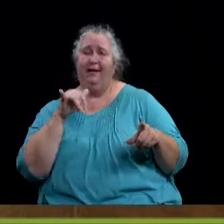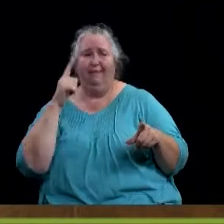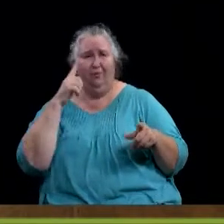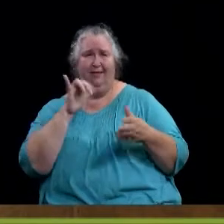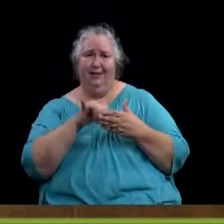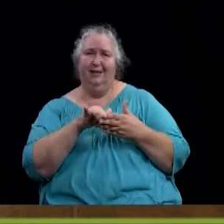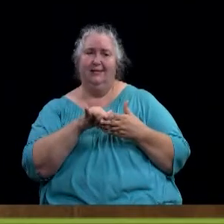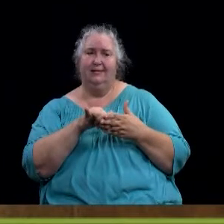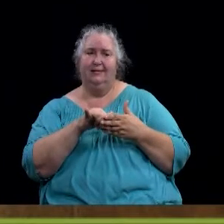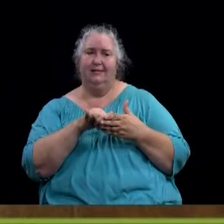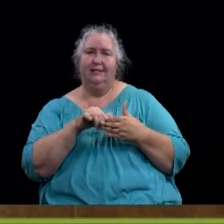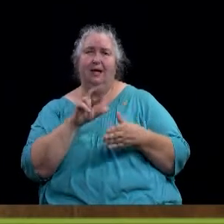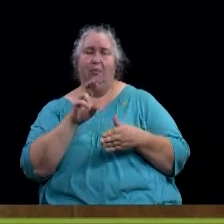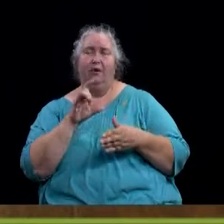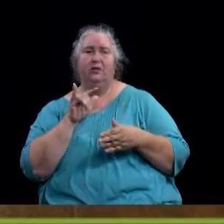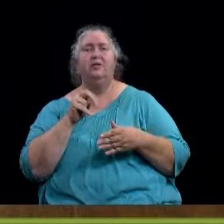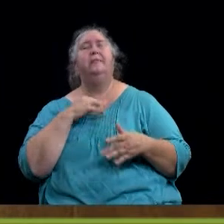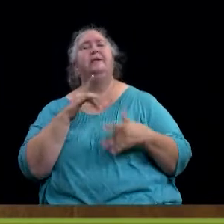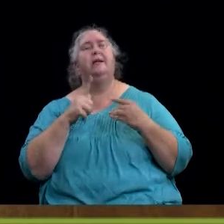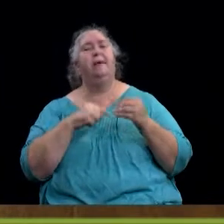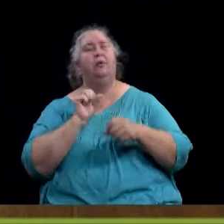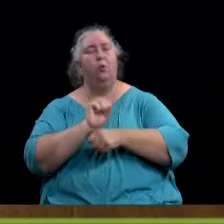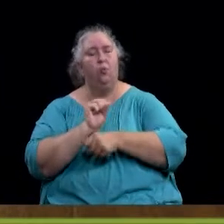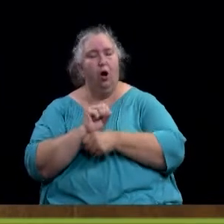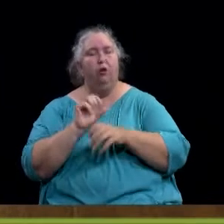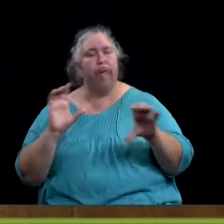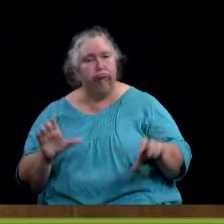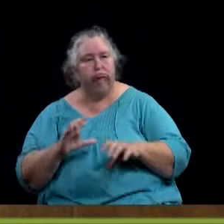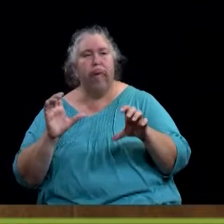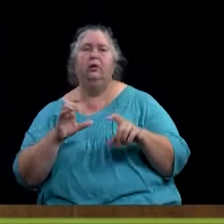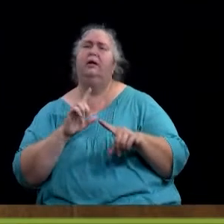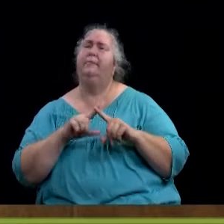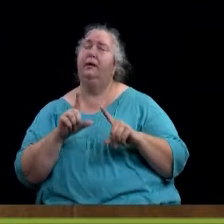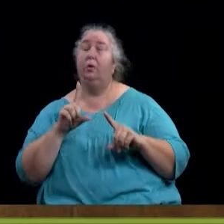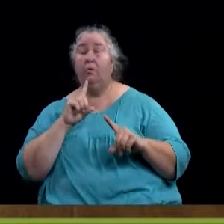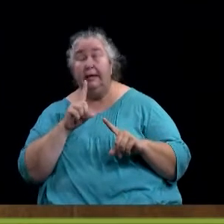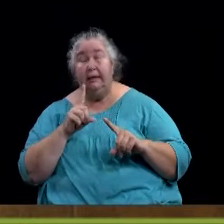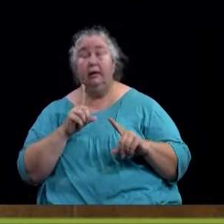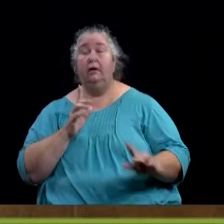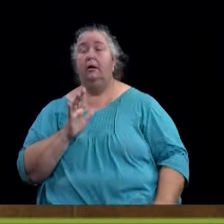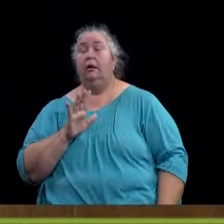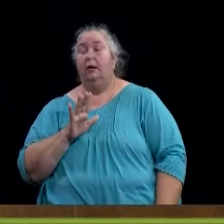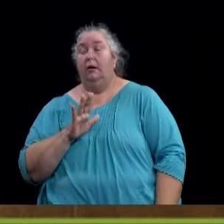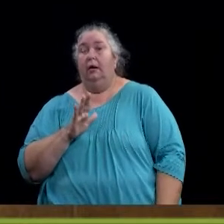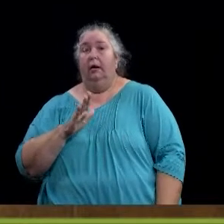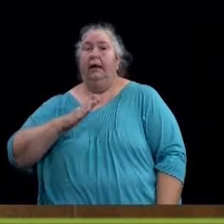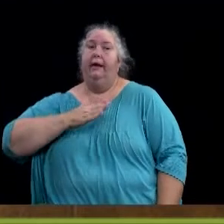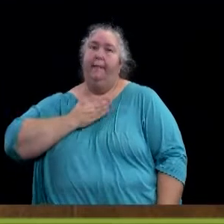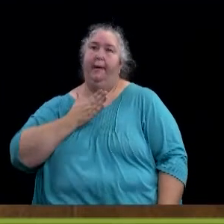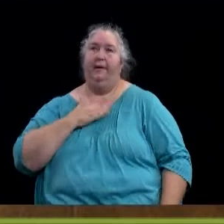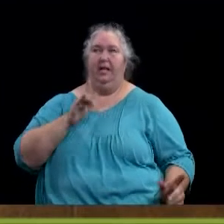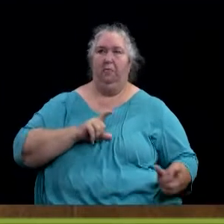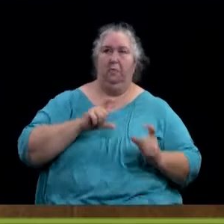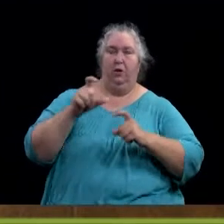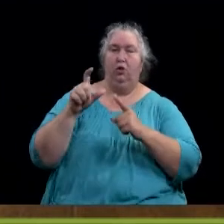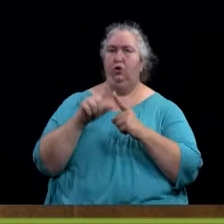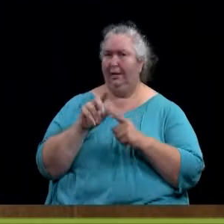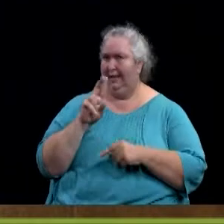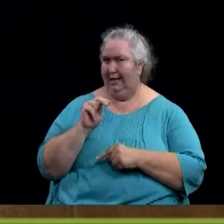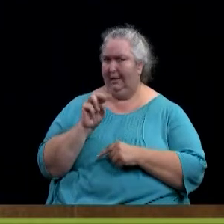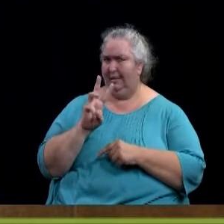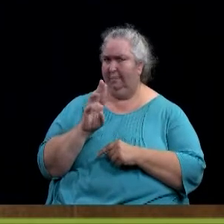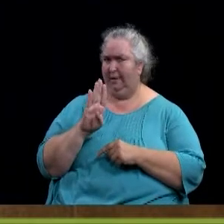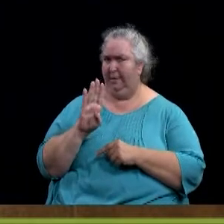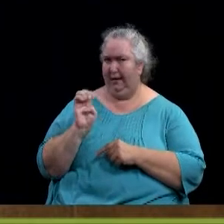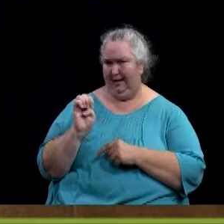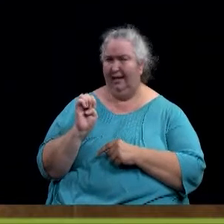I was very pleased to see that the bid was awarded to an MWBE, which I think is very important that